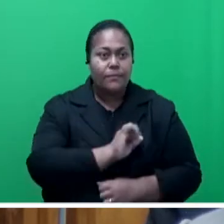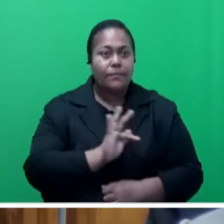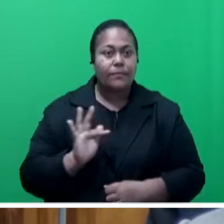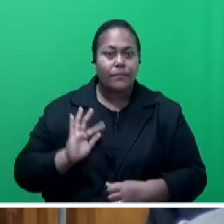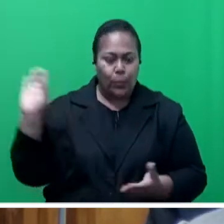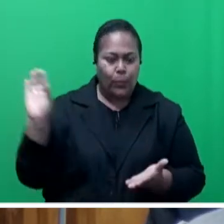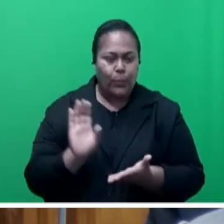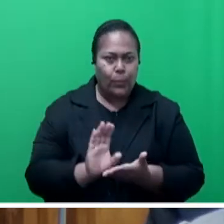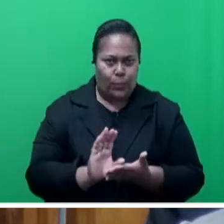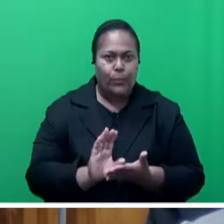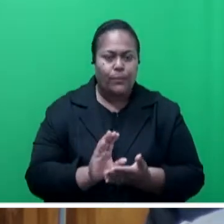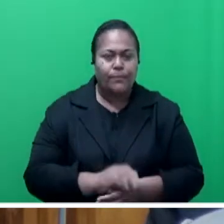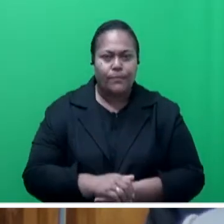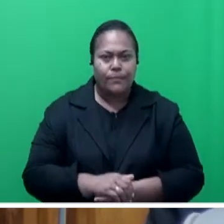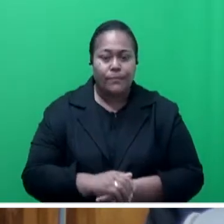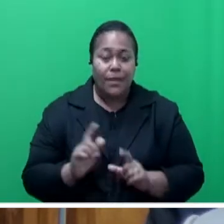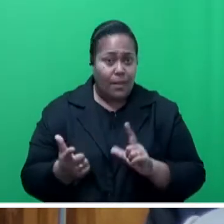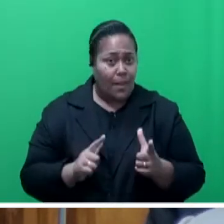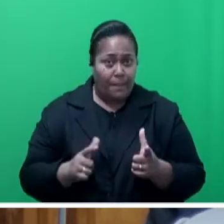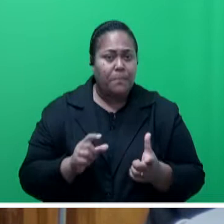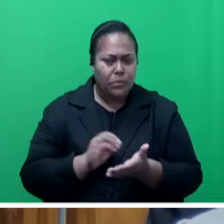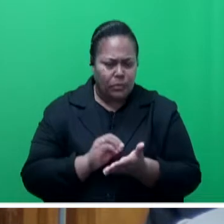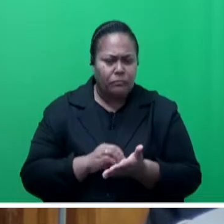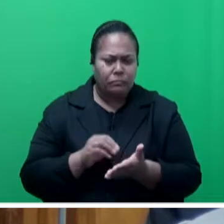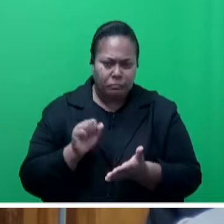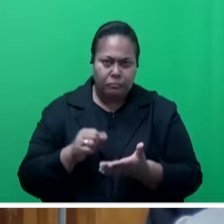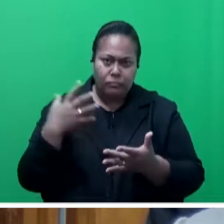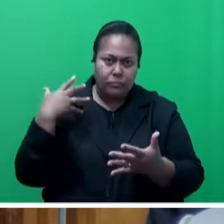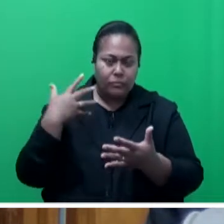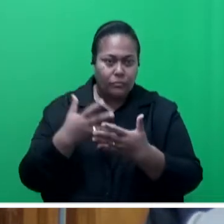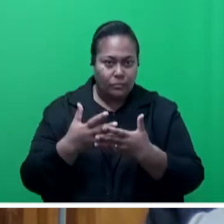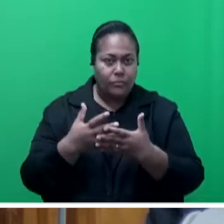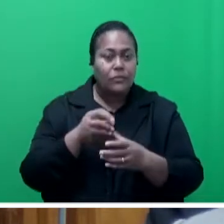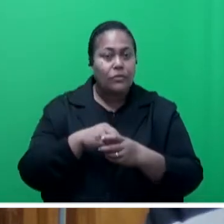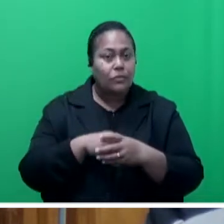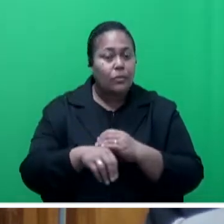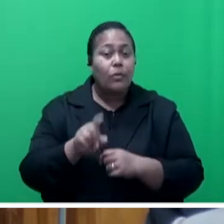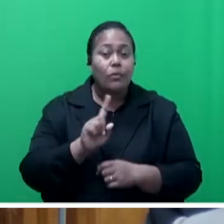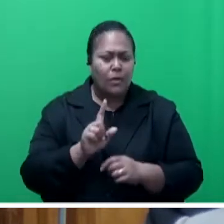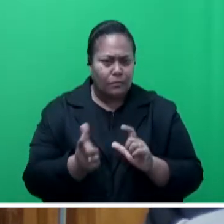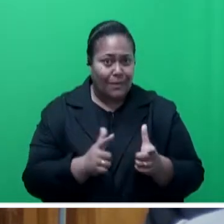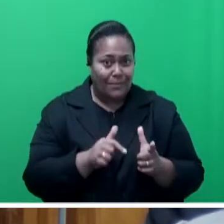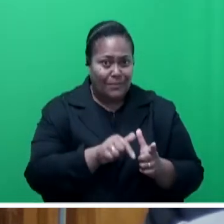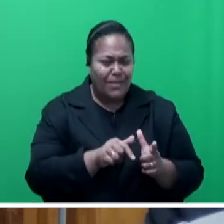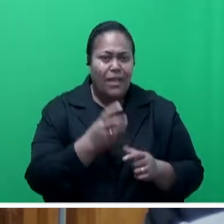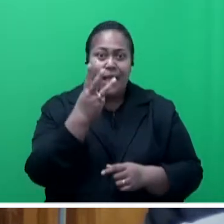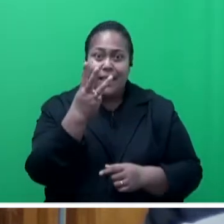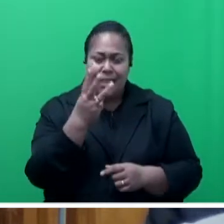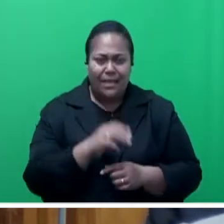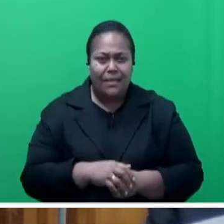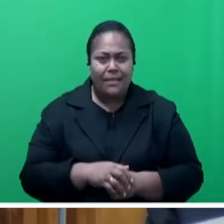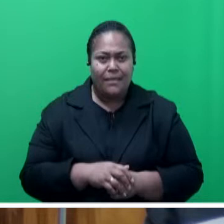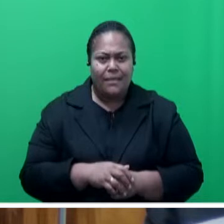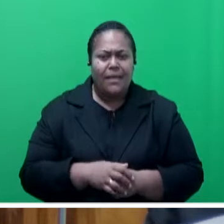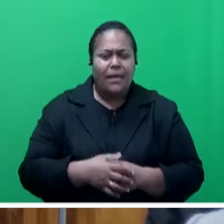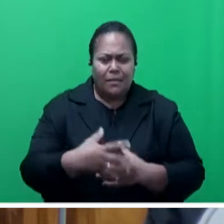Cath Lab served us well throughout that time. It was also involved in the training of our 3 cardiologists, including our 2